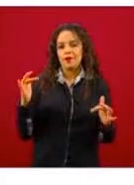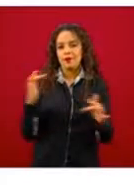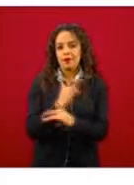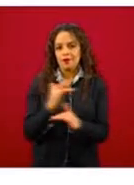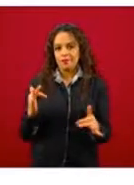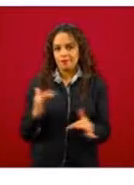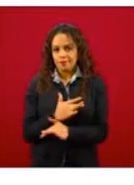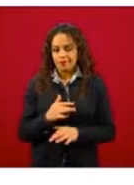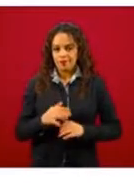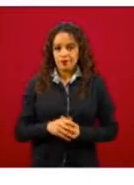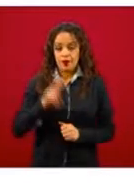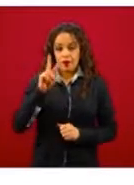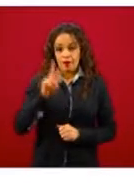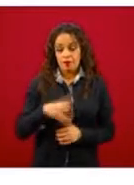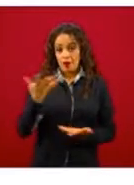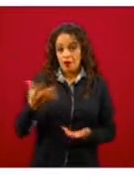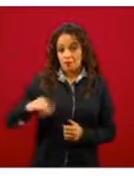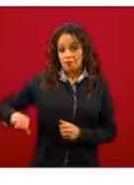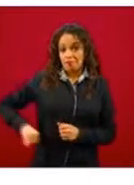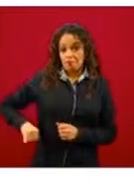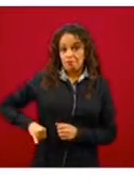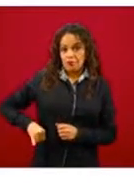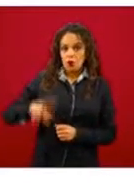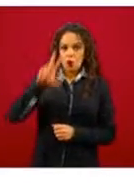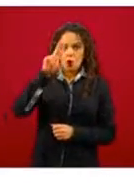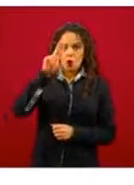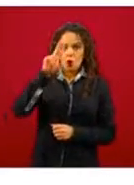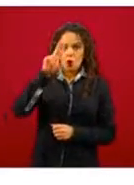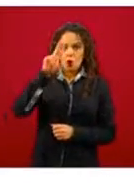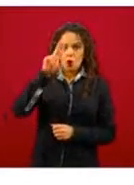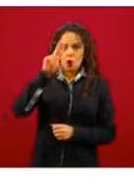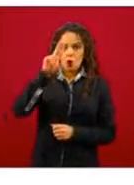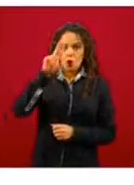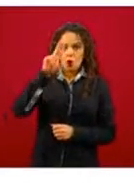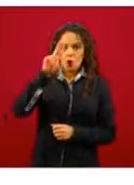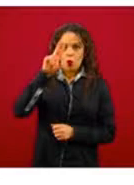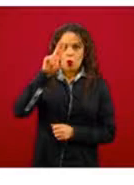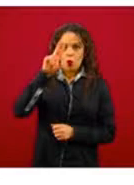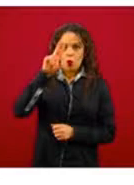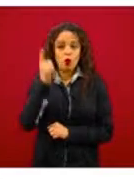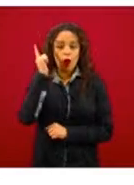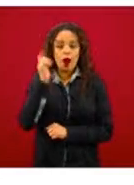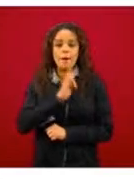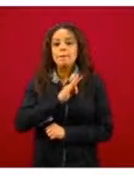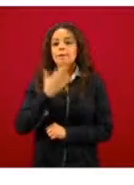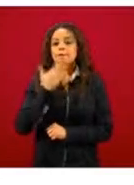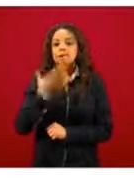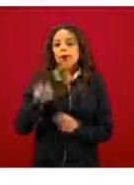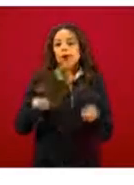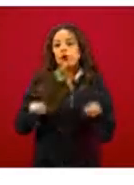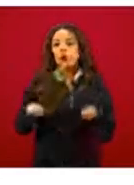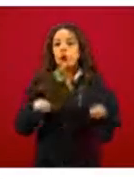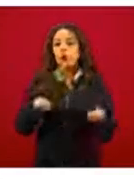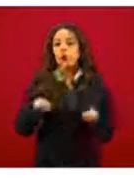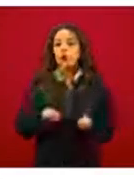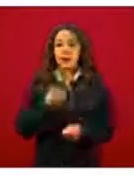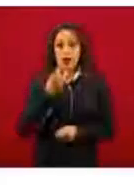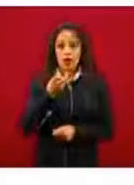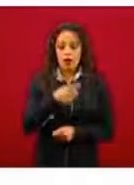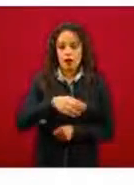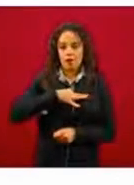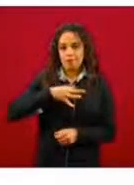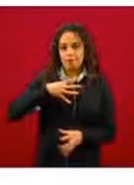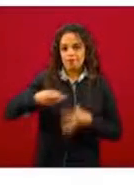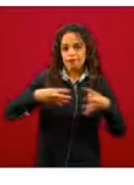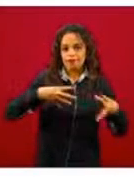the 65% goal, reaching interesting levels like minus 80%. We hope that this can